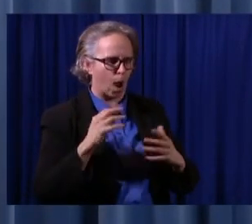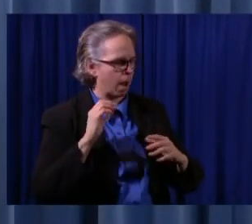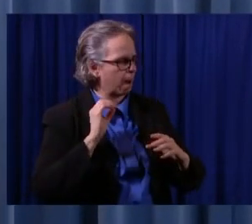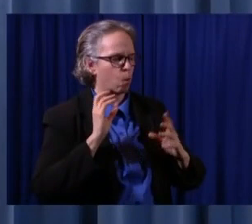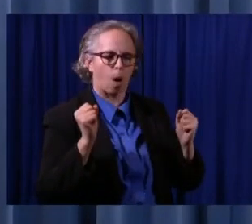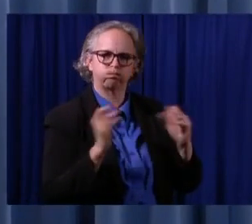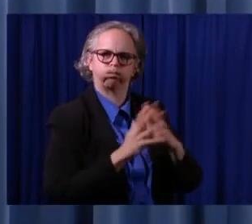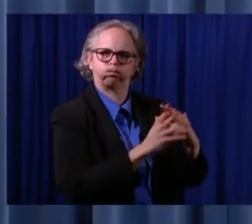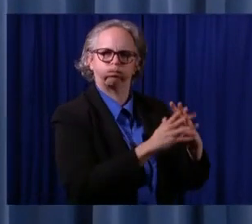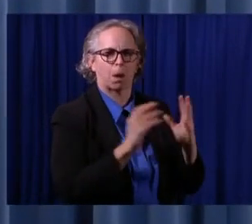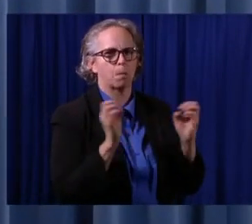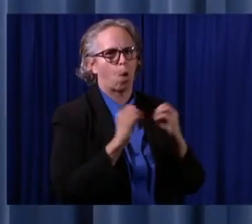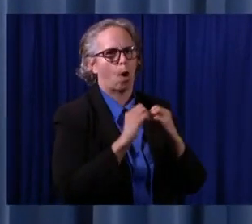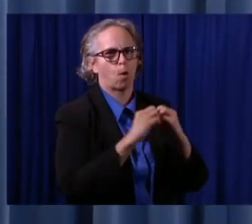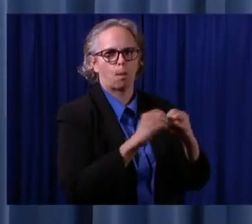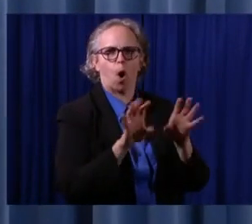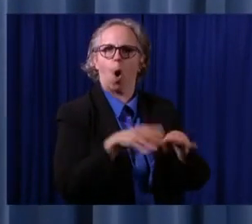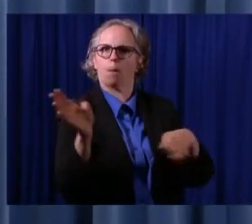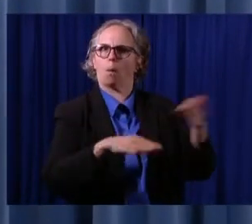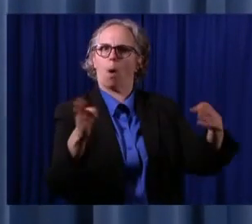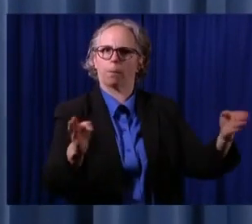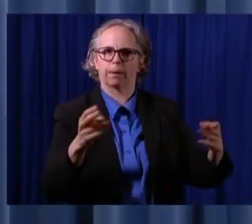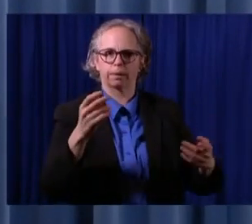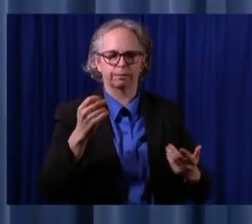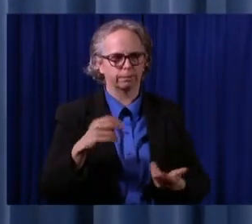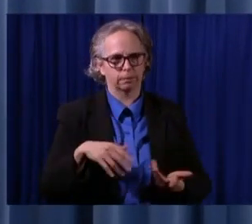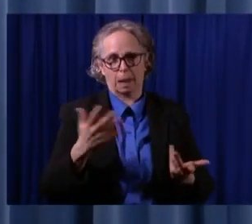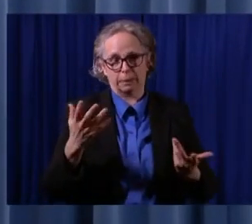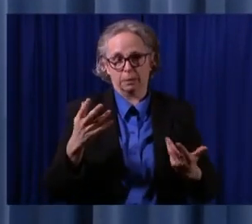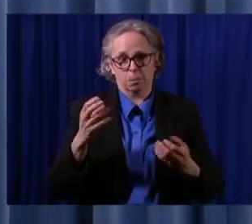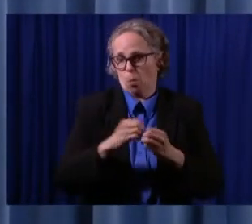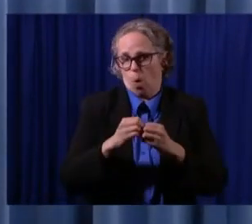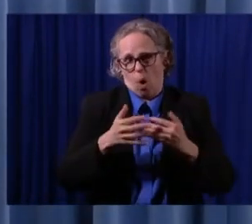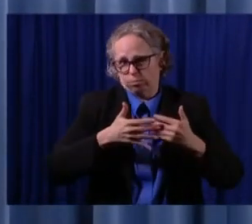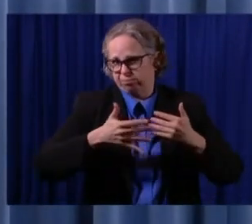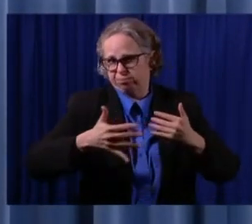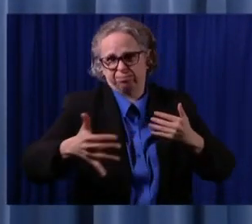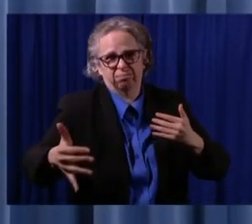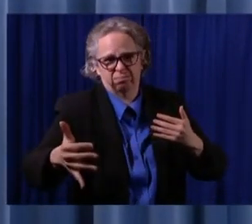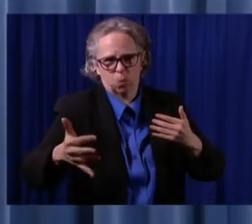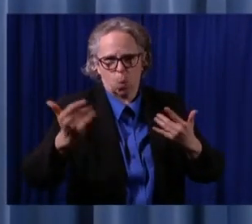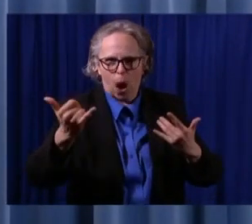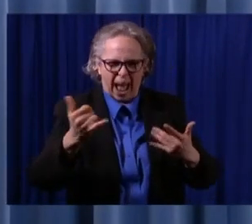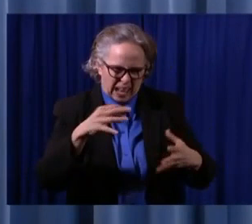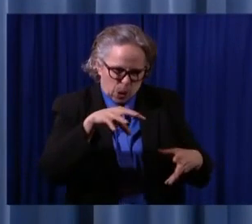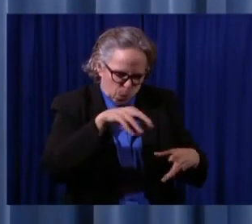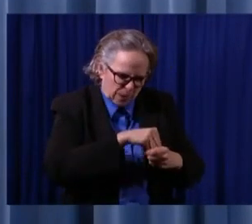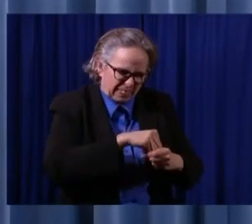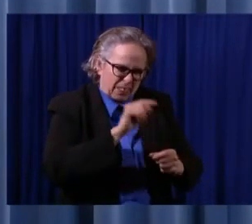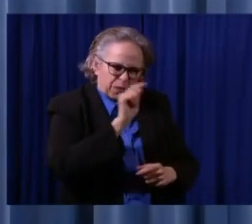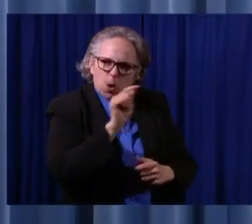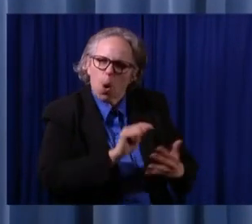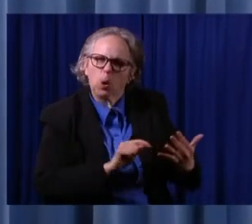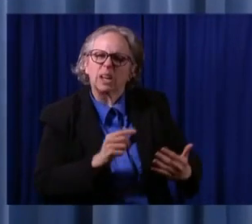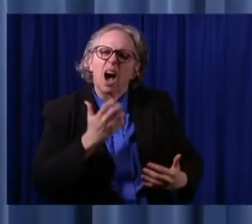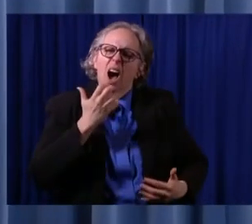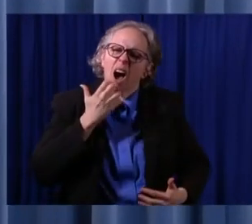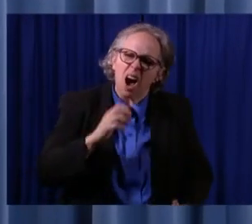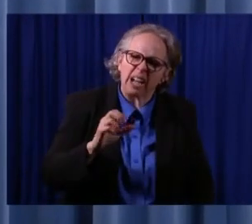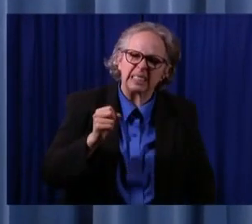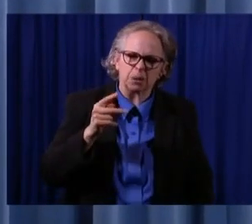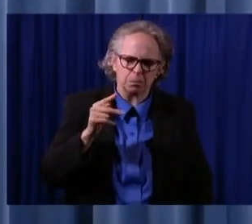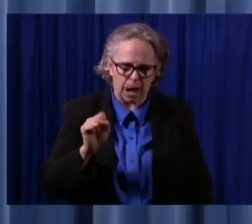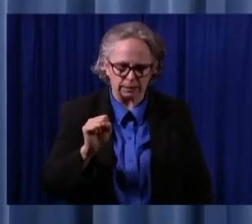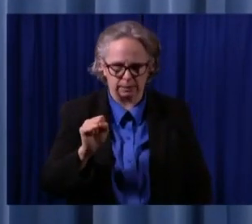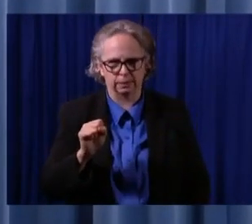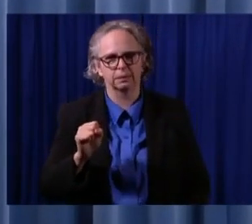day or day or maybe longer in each one of the zip codes that we identified as being hot areas that we